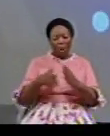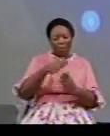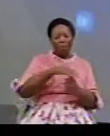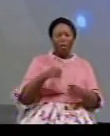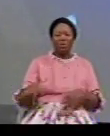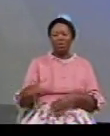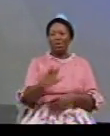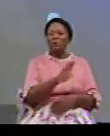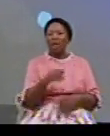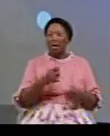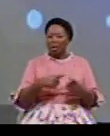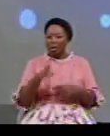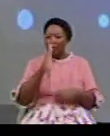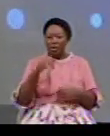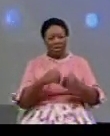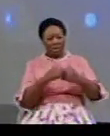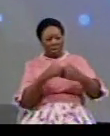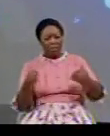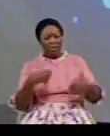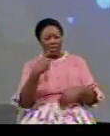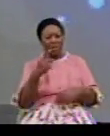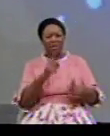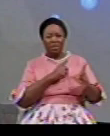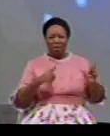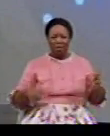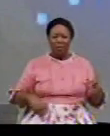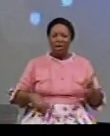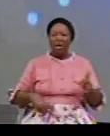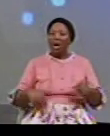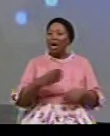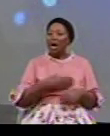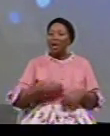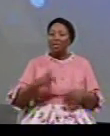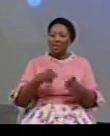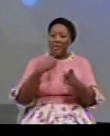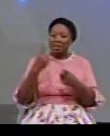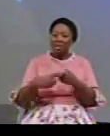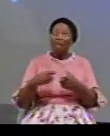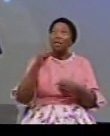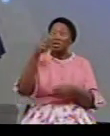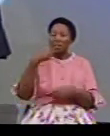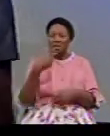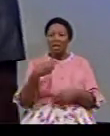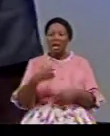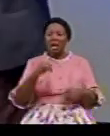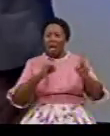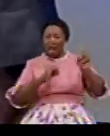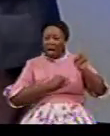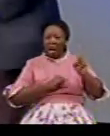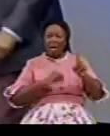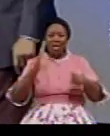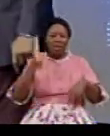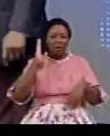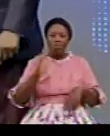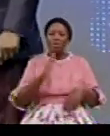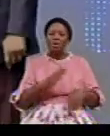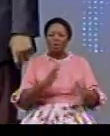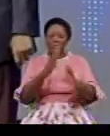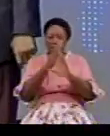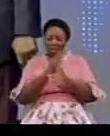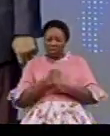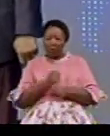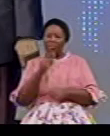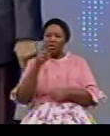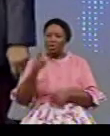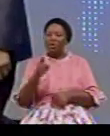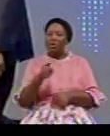Amen. Give me Alpha location. Amen. And all those